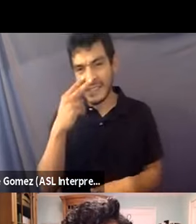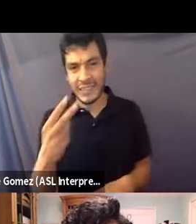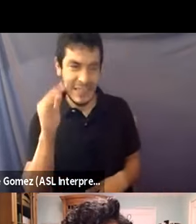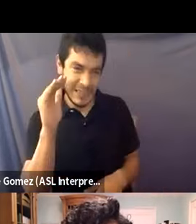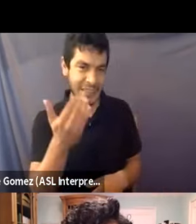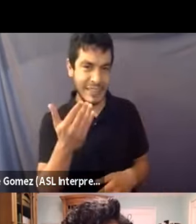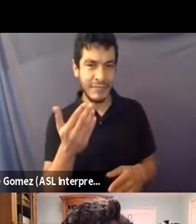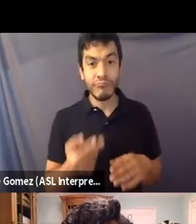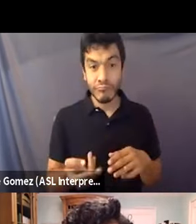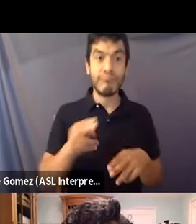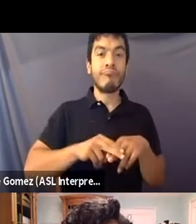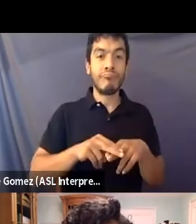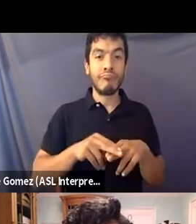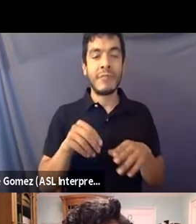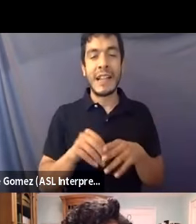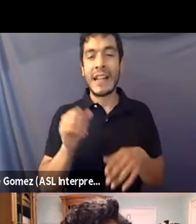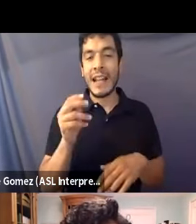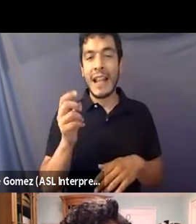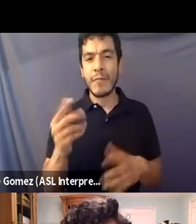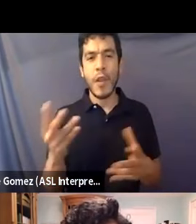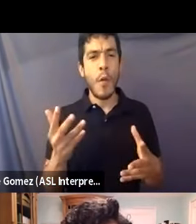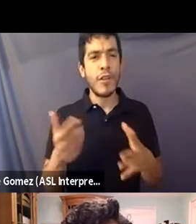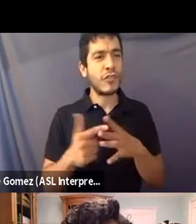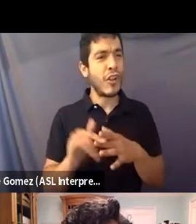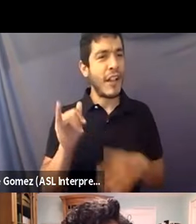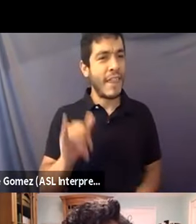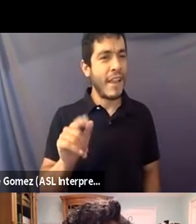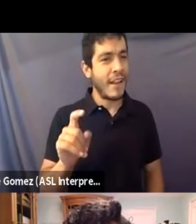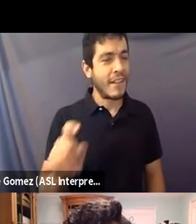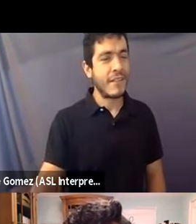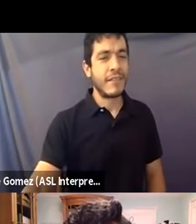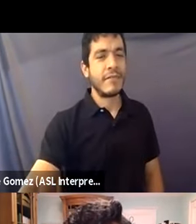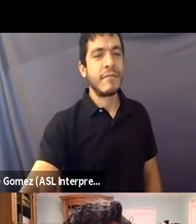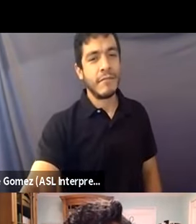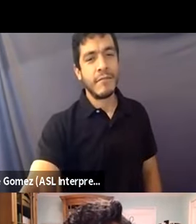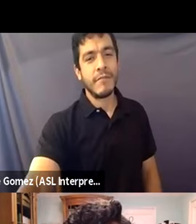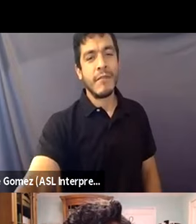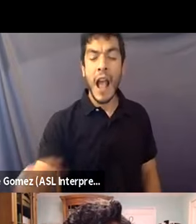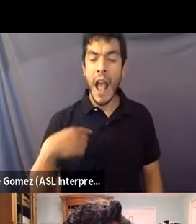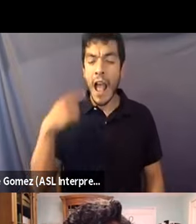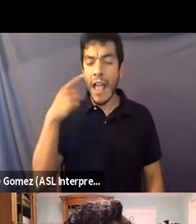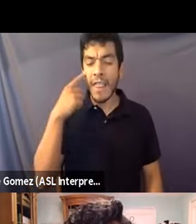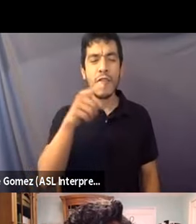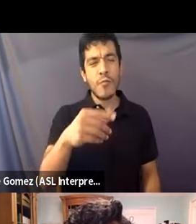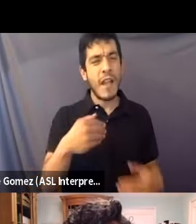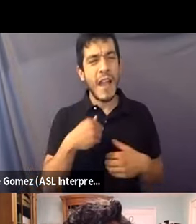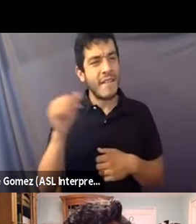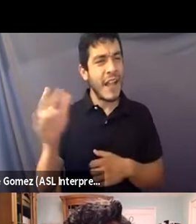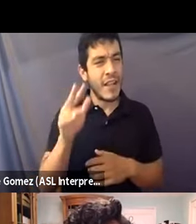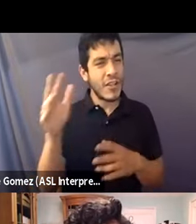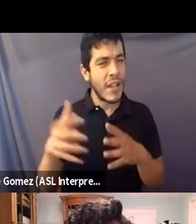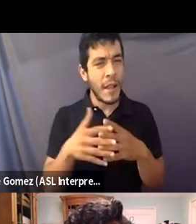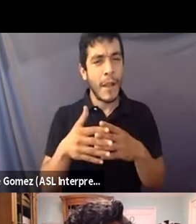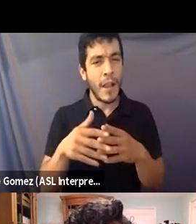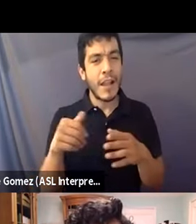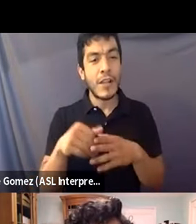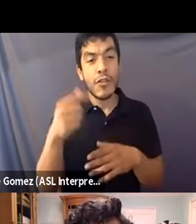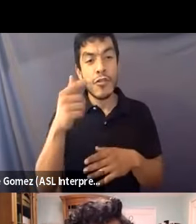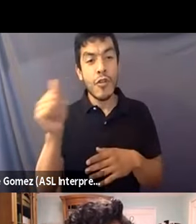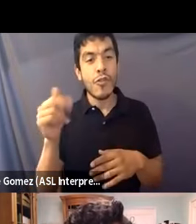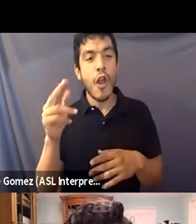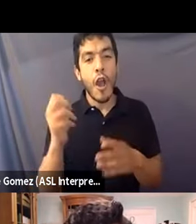engagement. What's driving that? I think you have, um, Asian Americans in Georgia are coming of age. And I keep